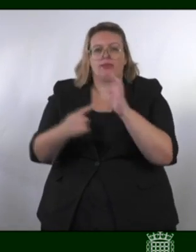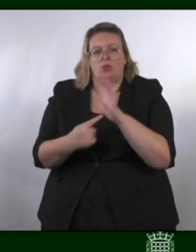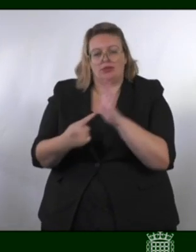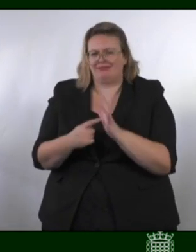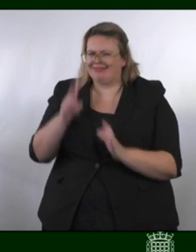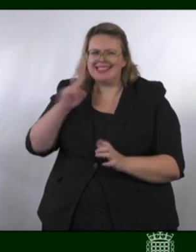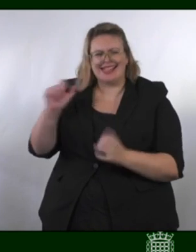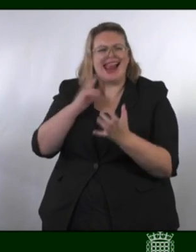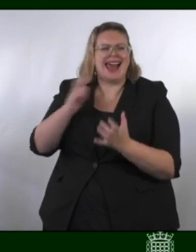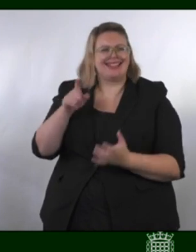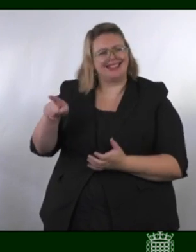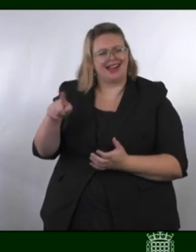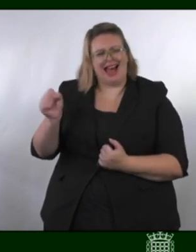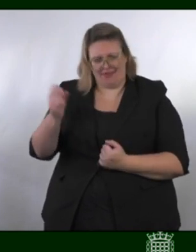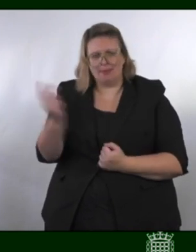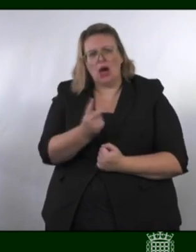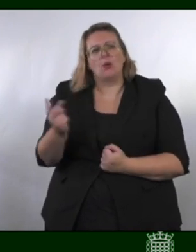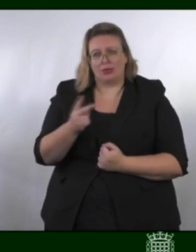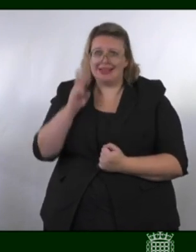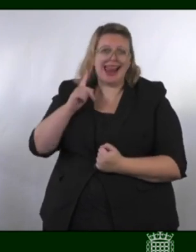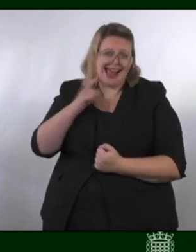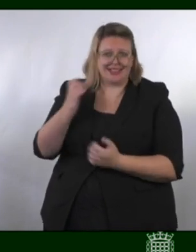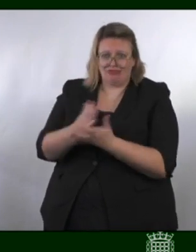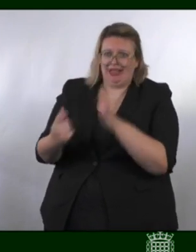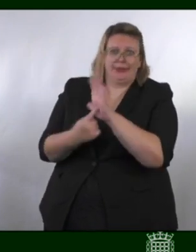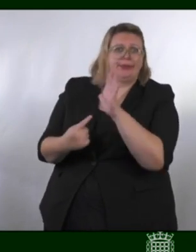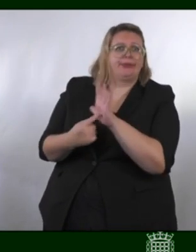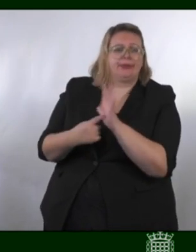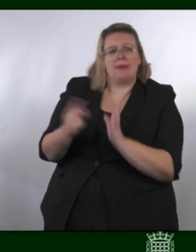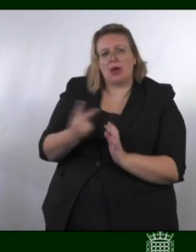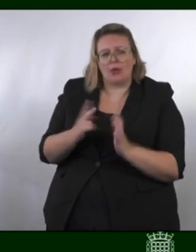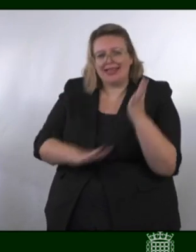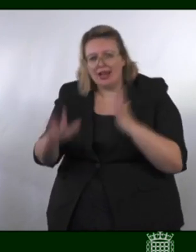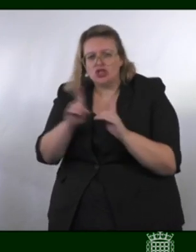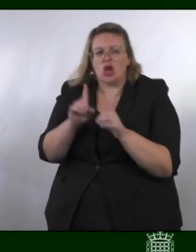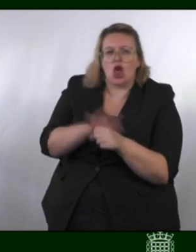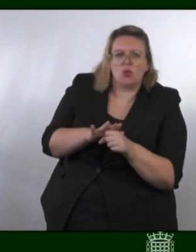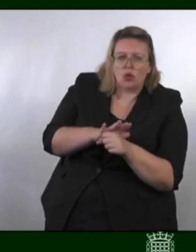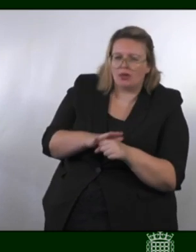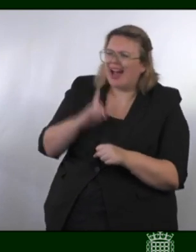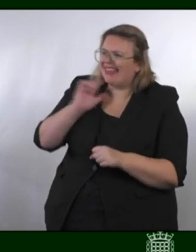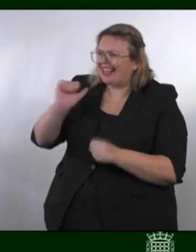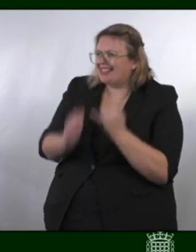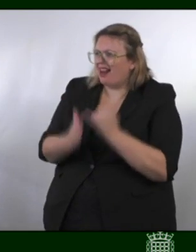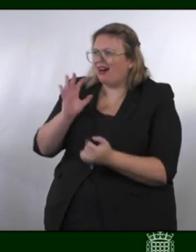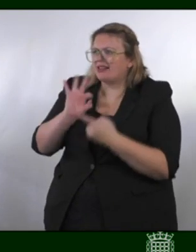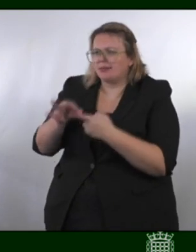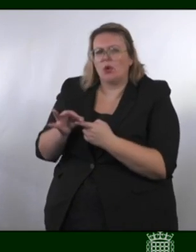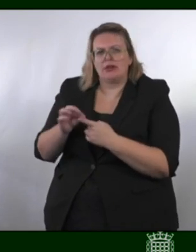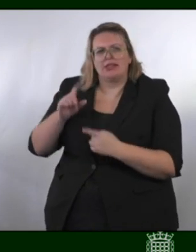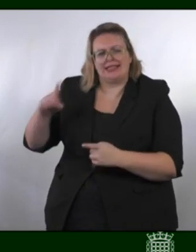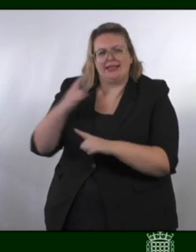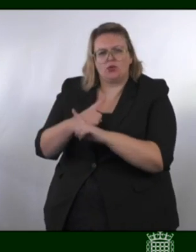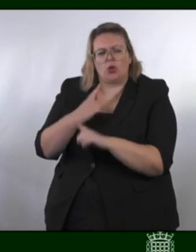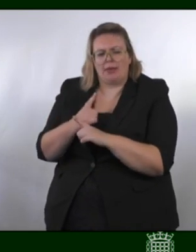be, where both parts of that are absolutely vital. And he finished, I think, by talking reasonably